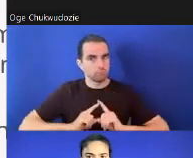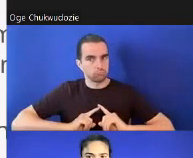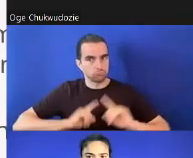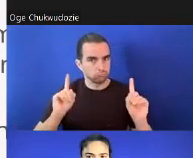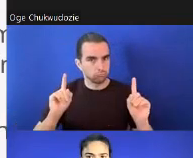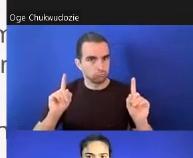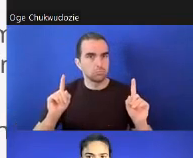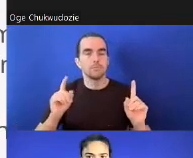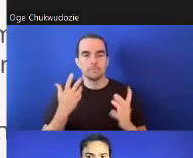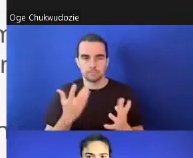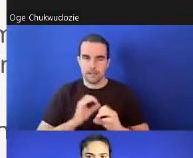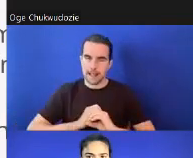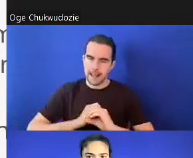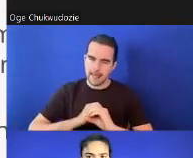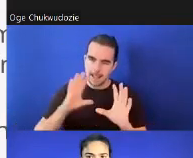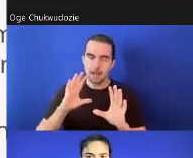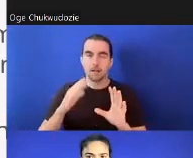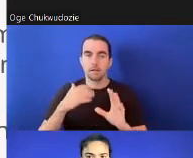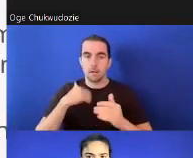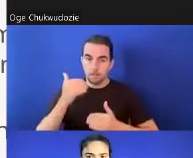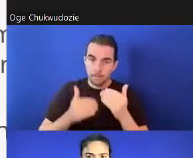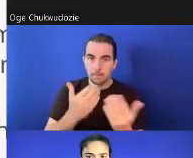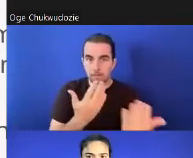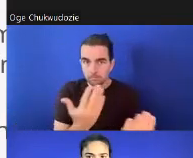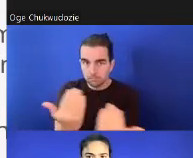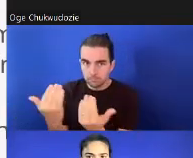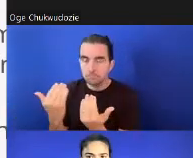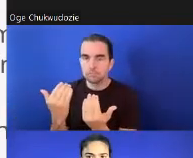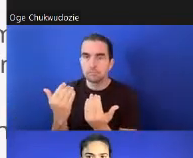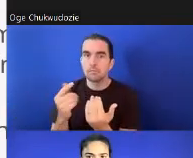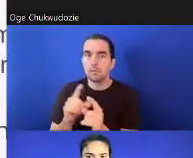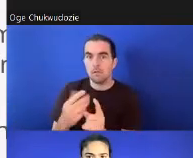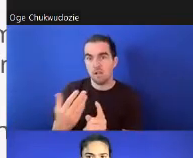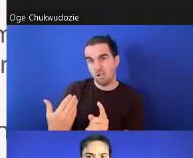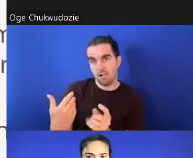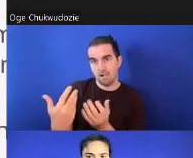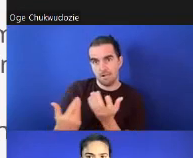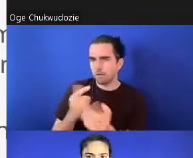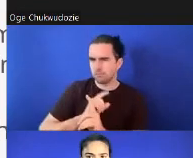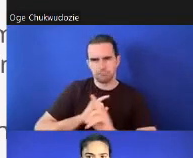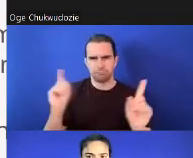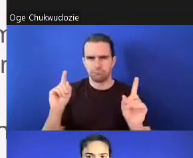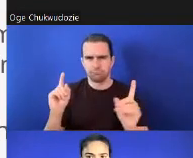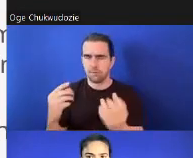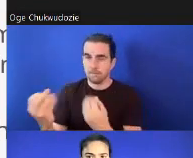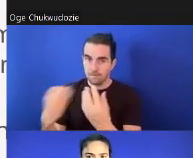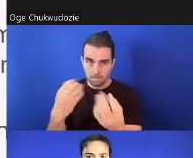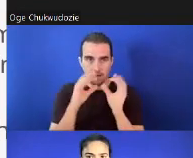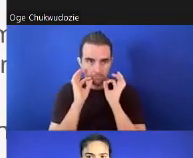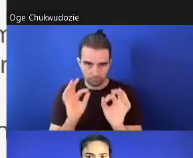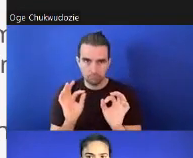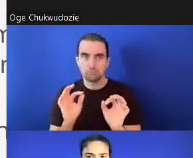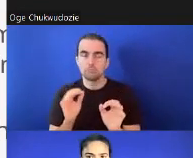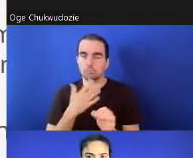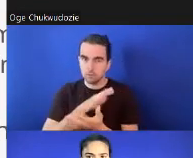be gotten, and the rights of the people to share feedback and complaints. Because it's one thing for us to have mechanisms